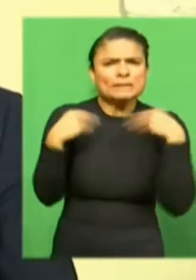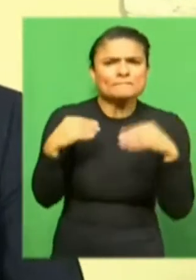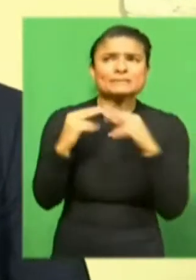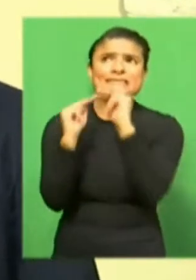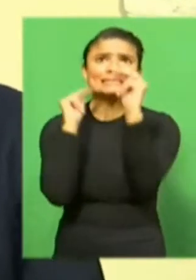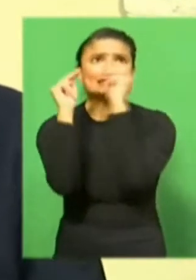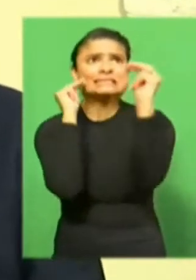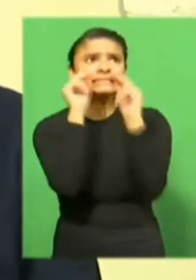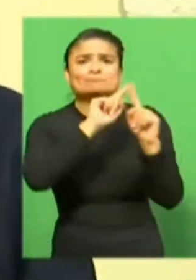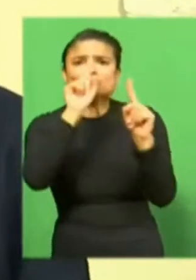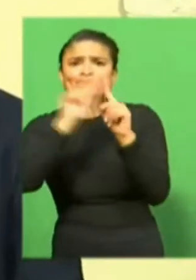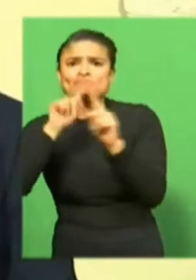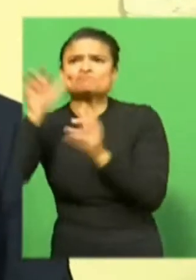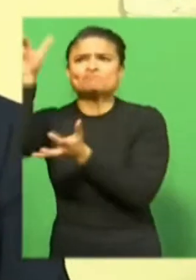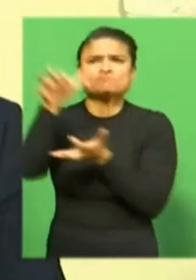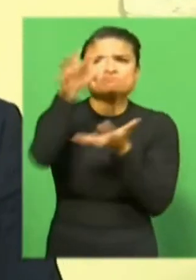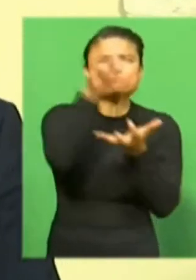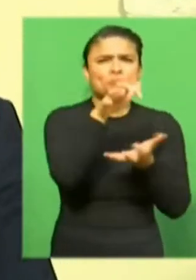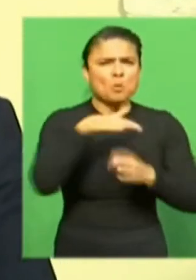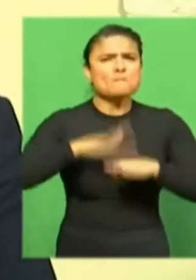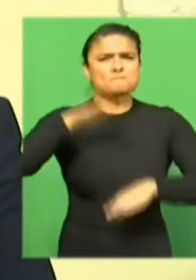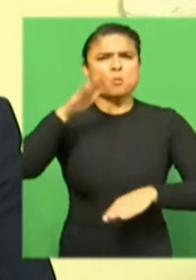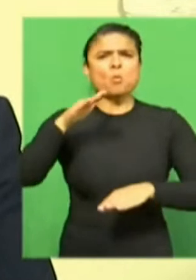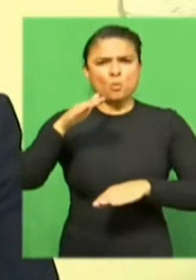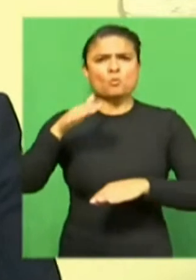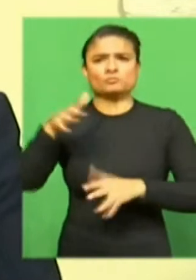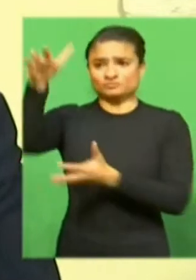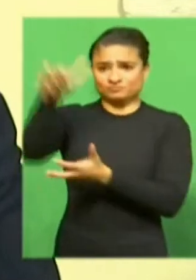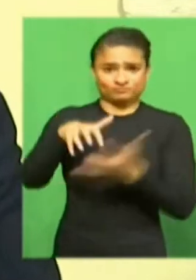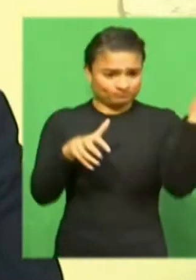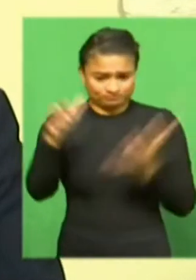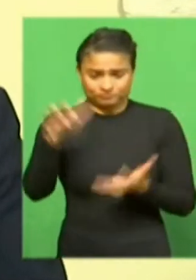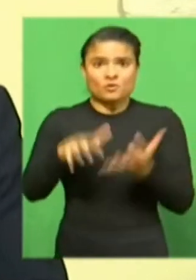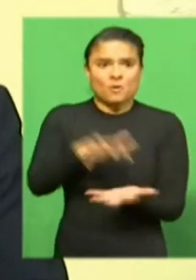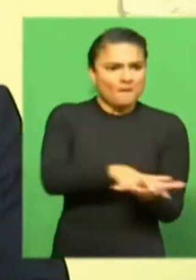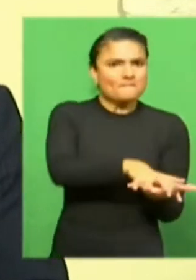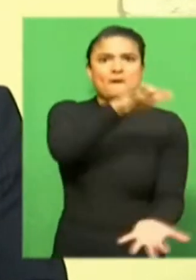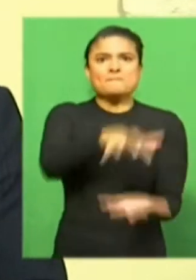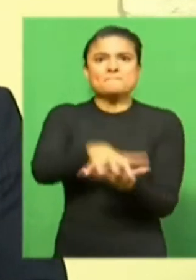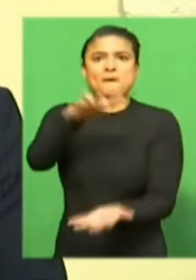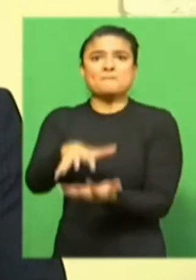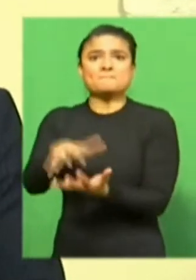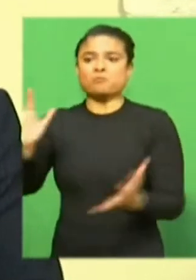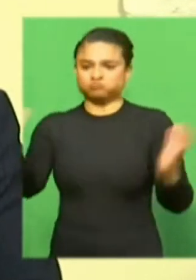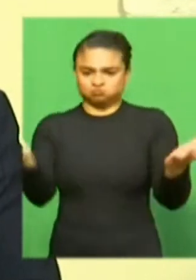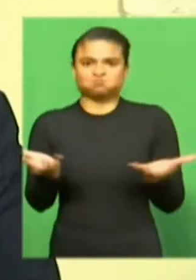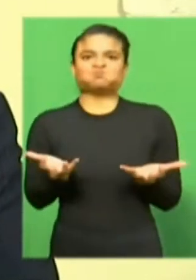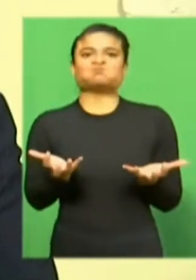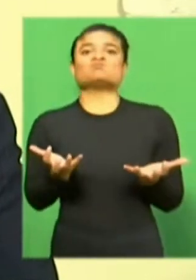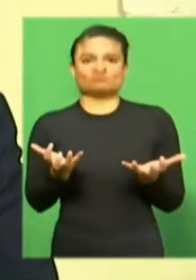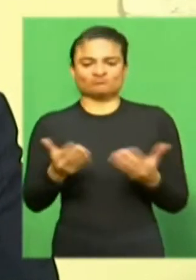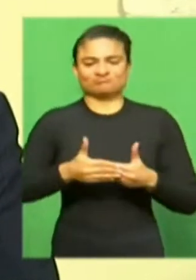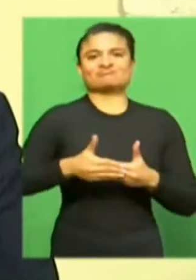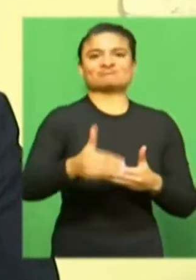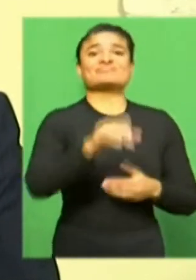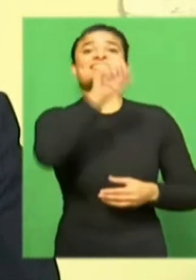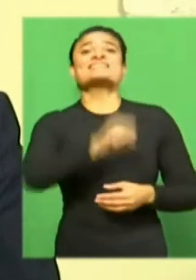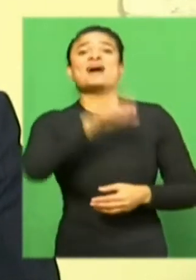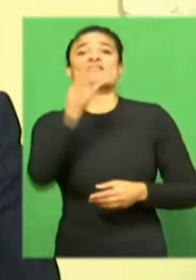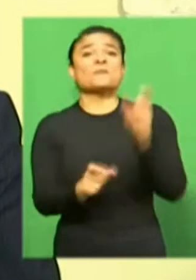This supply pipeline means that there will be sufficient vaccine doses available for the rest of the